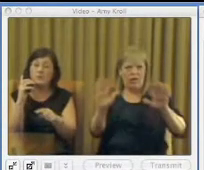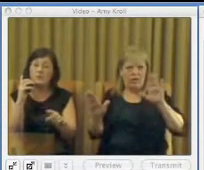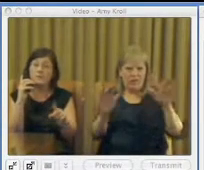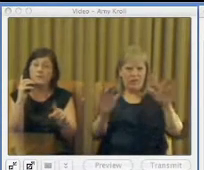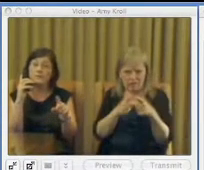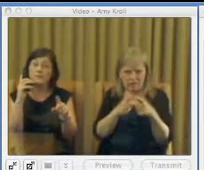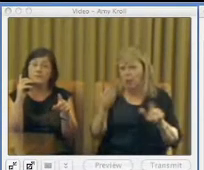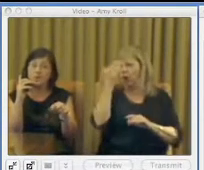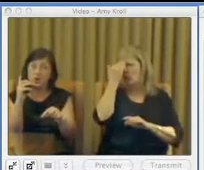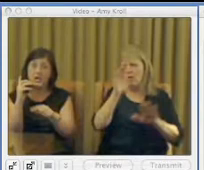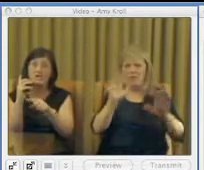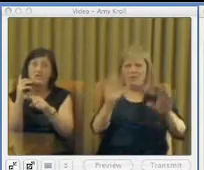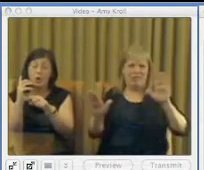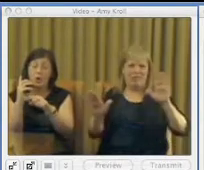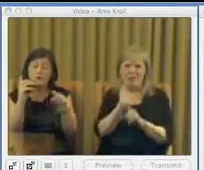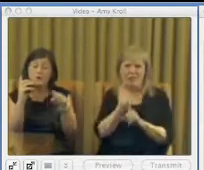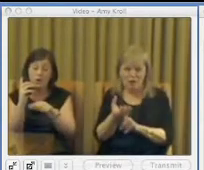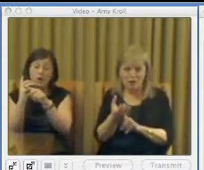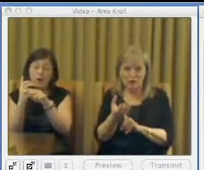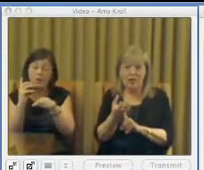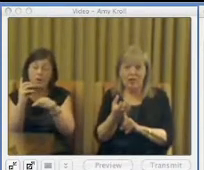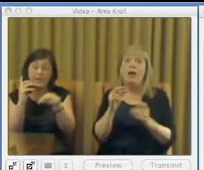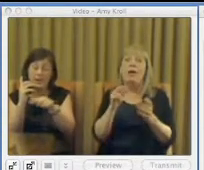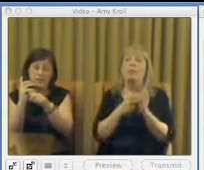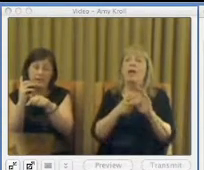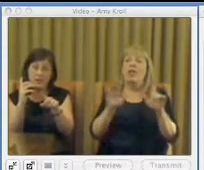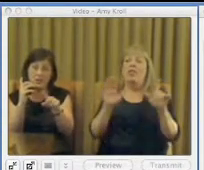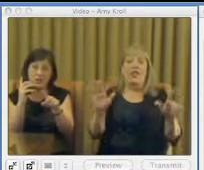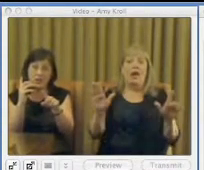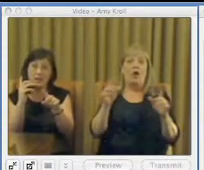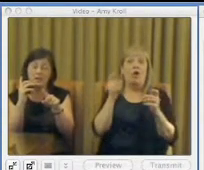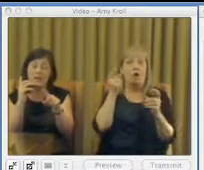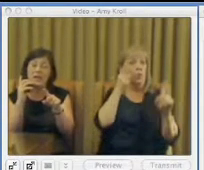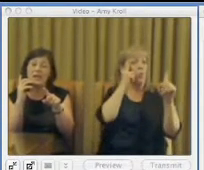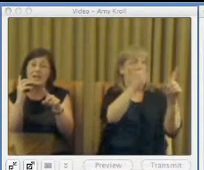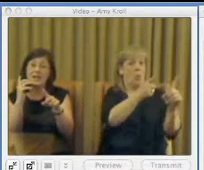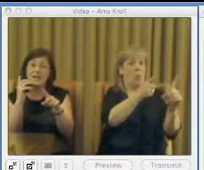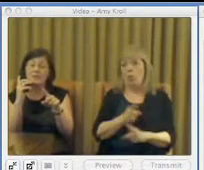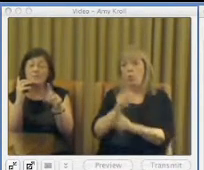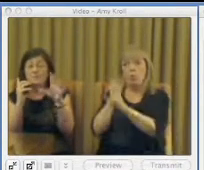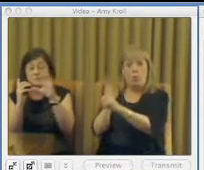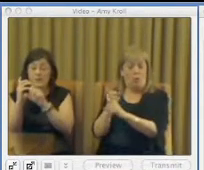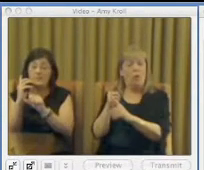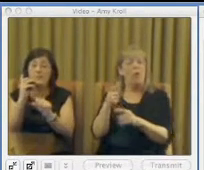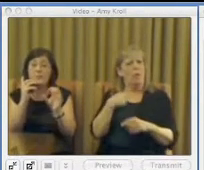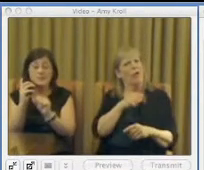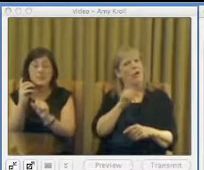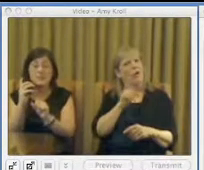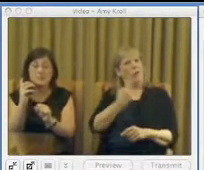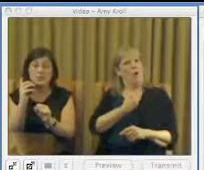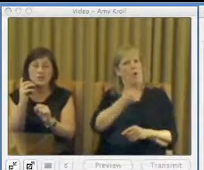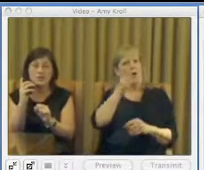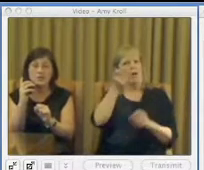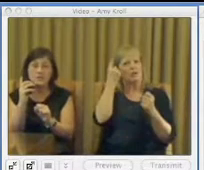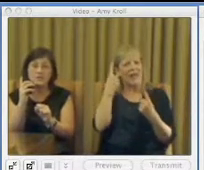cultures and understands what the shared goals of are of that interaction.